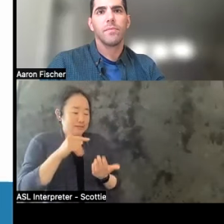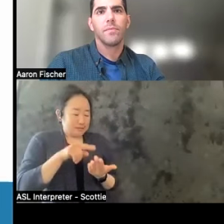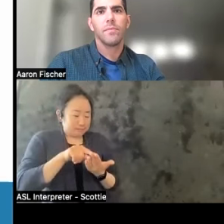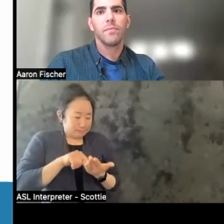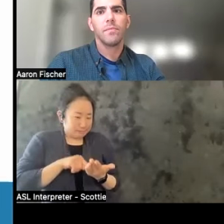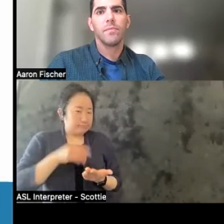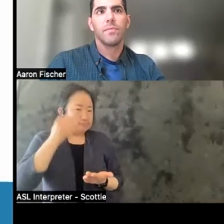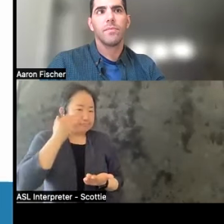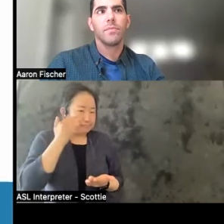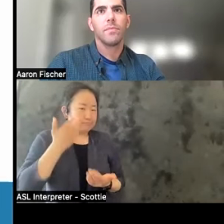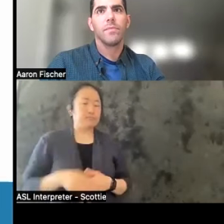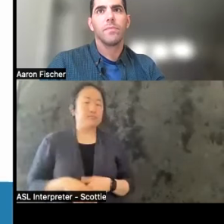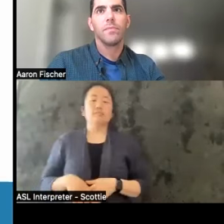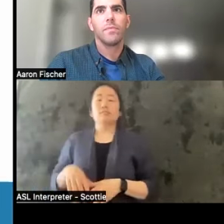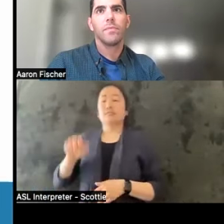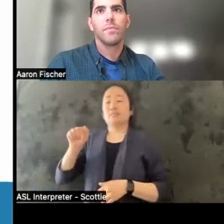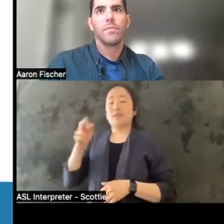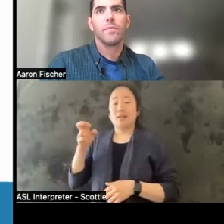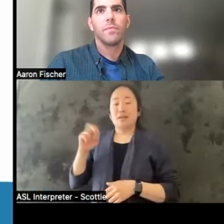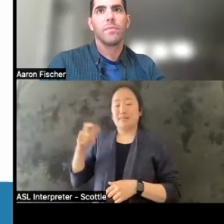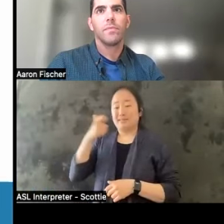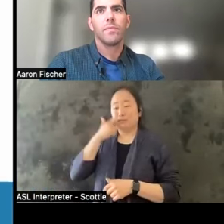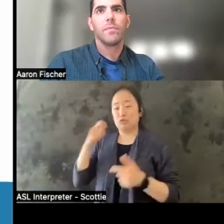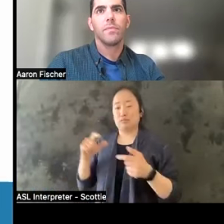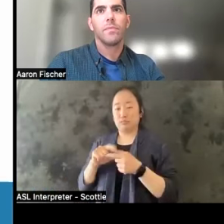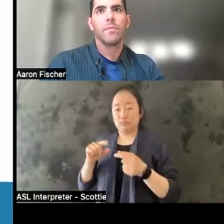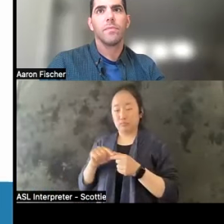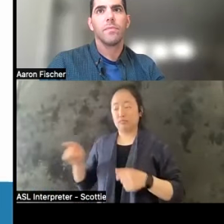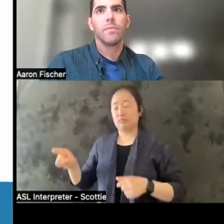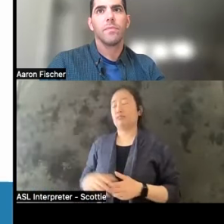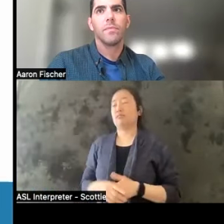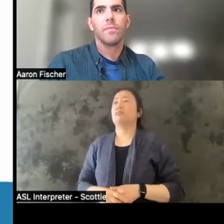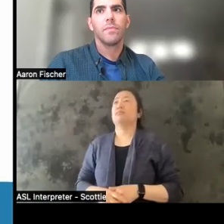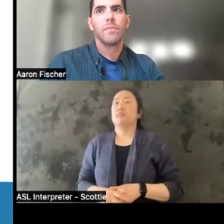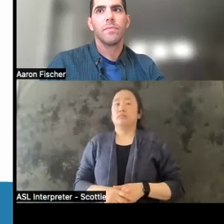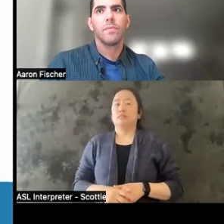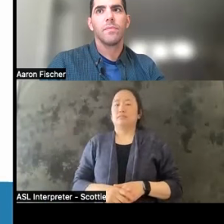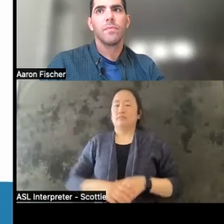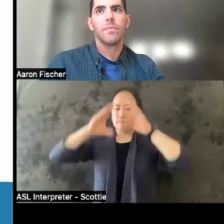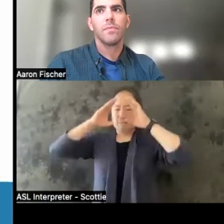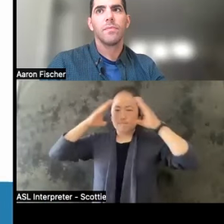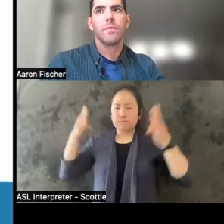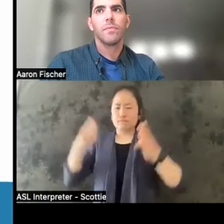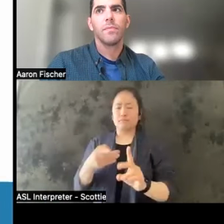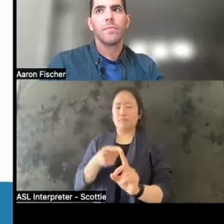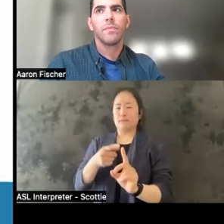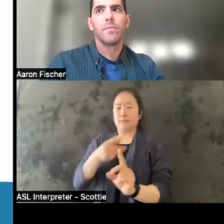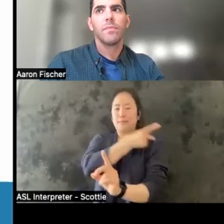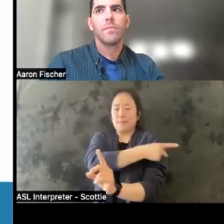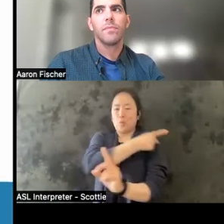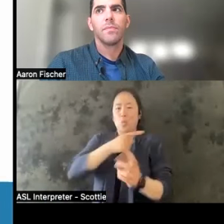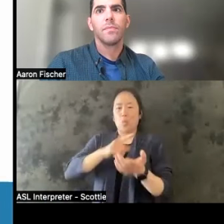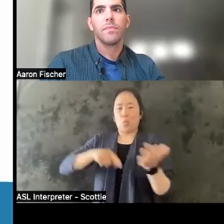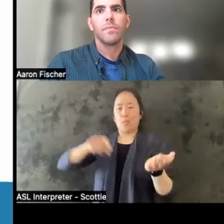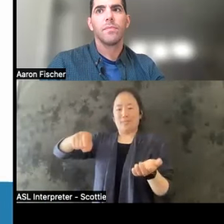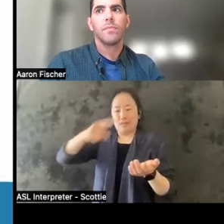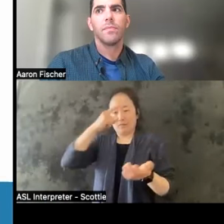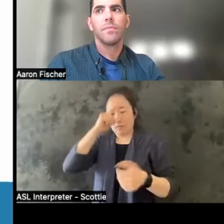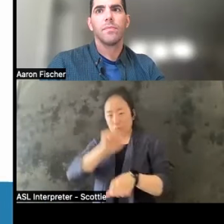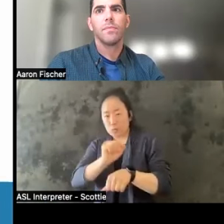I think focusing on what it is that the patient needs in the workplace and how it will help them do